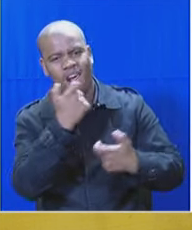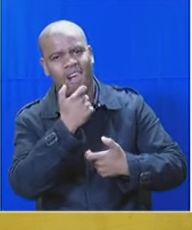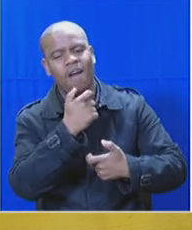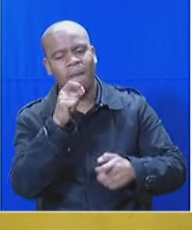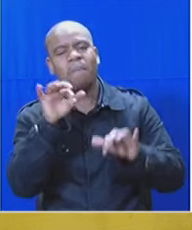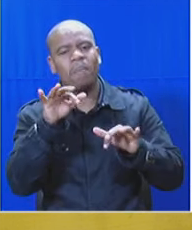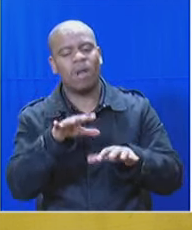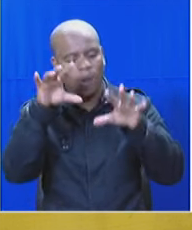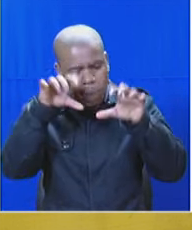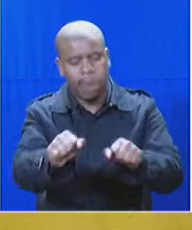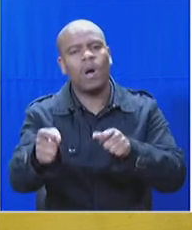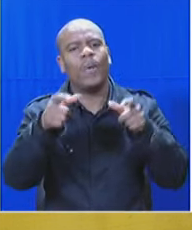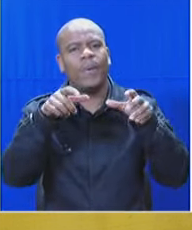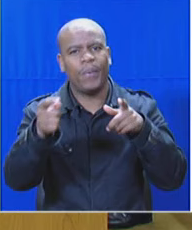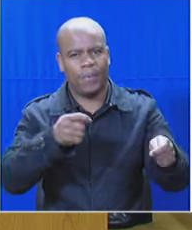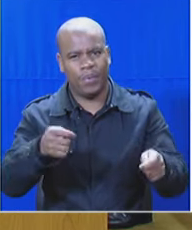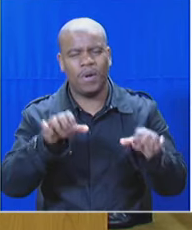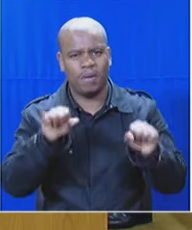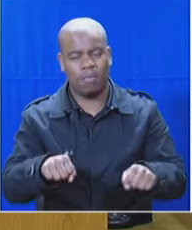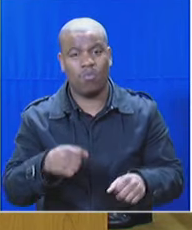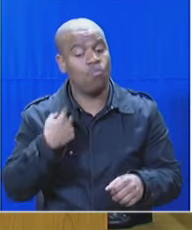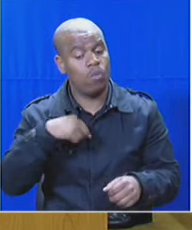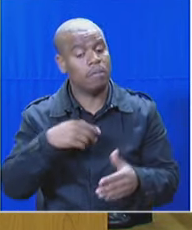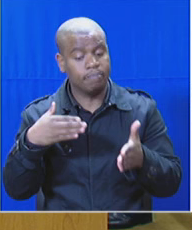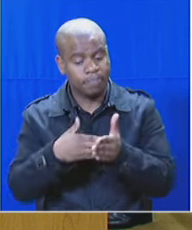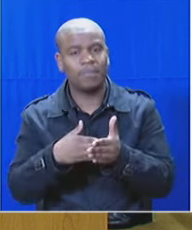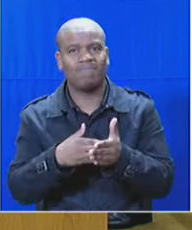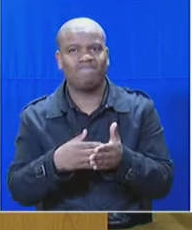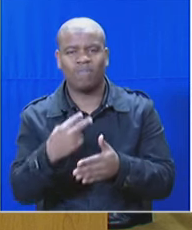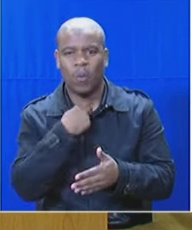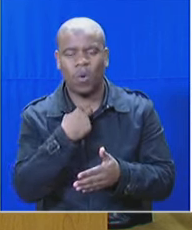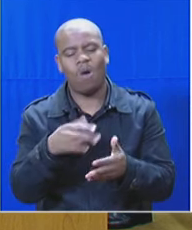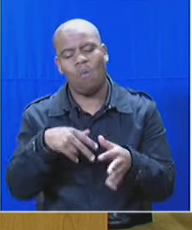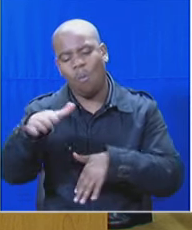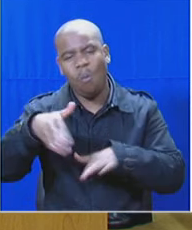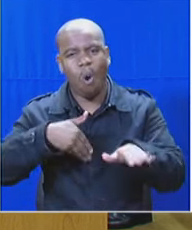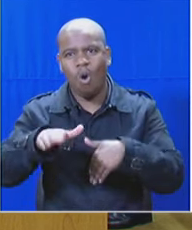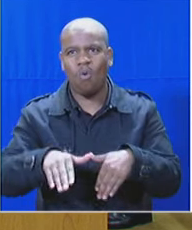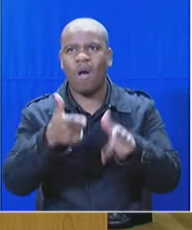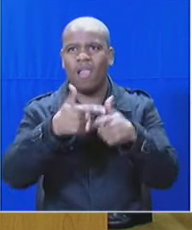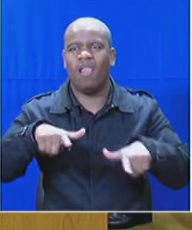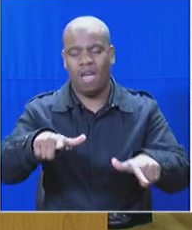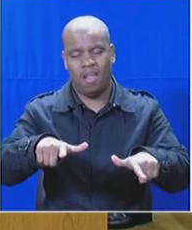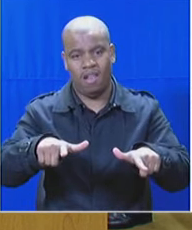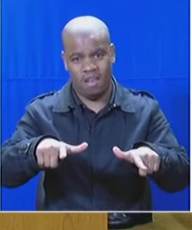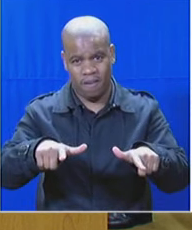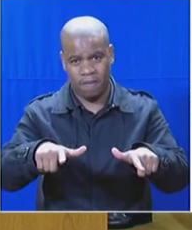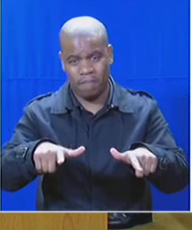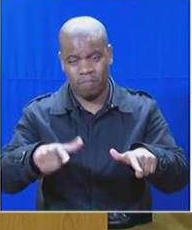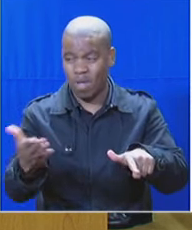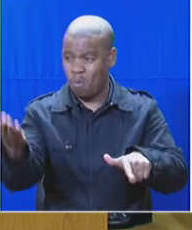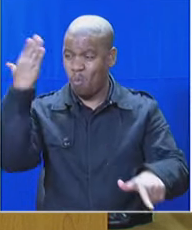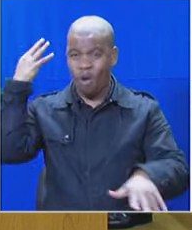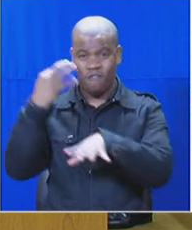asikwazi ukuhamba. Order, honorable members. Kweli lizwe lokhokho bethu,